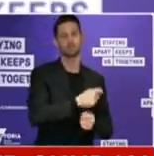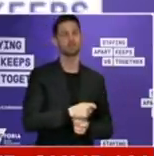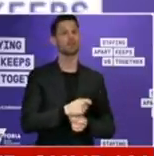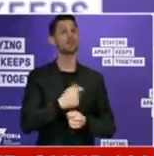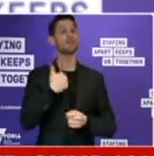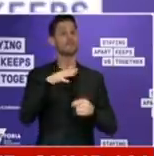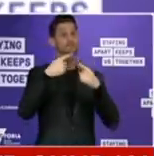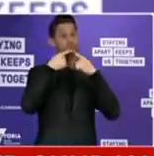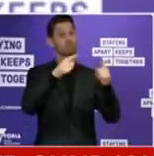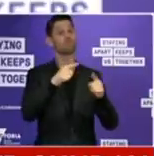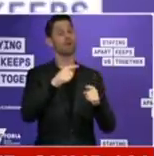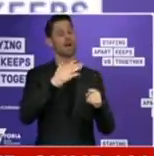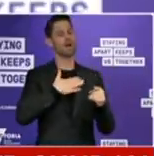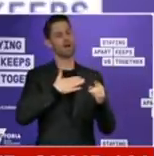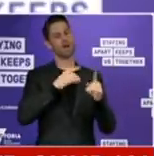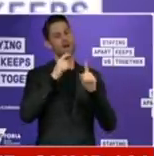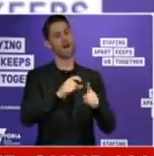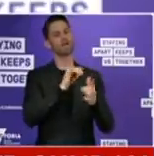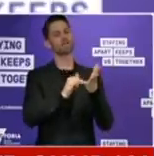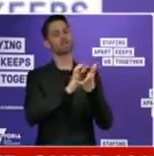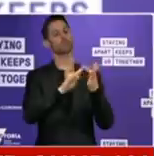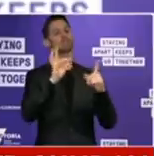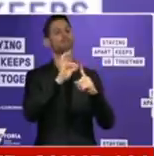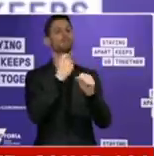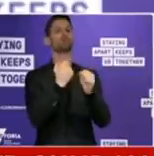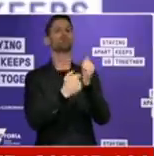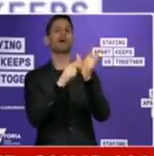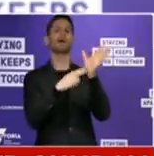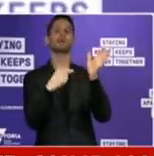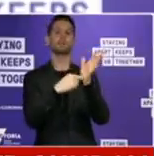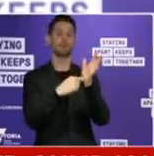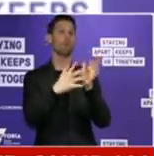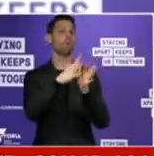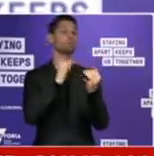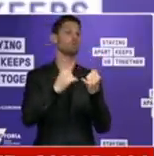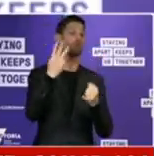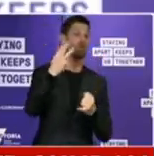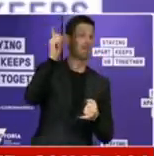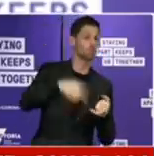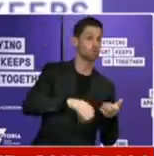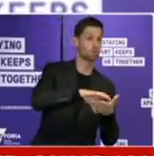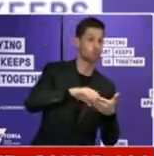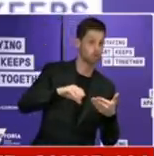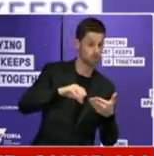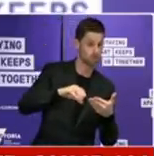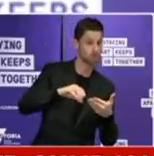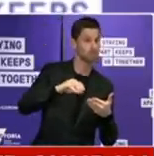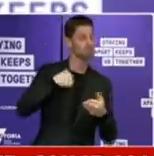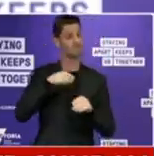to $3,000 per eligible tenancy. As of the 2nd of September, what we've seen is